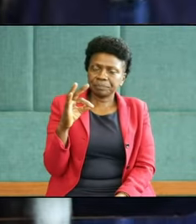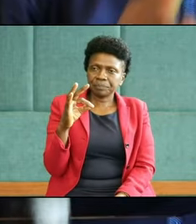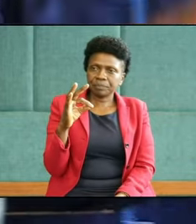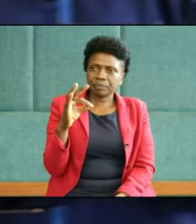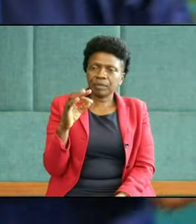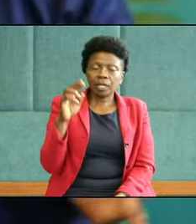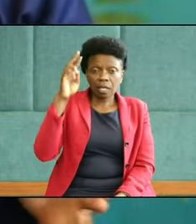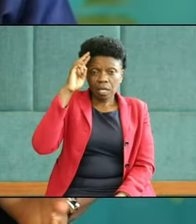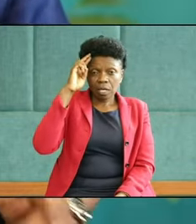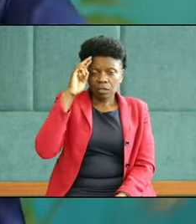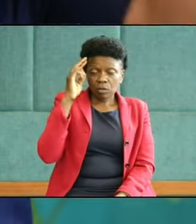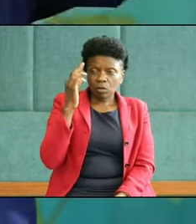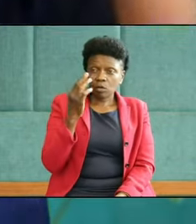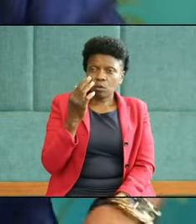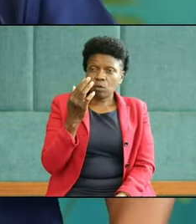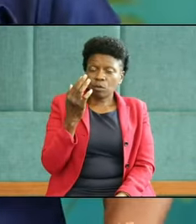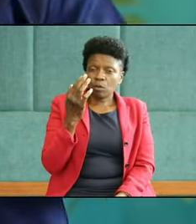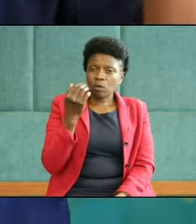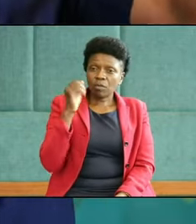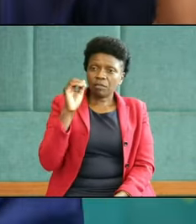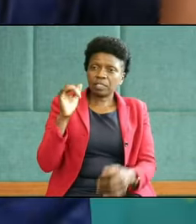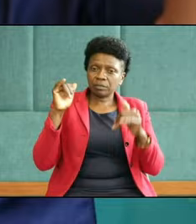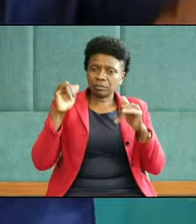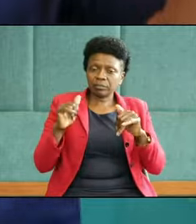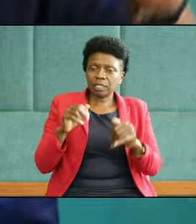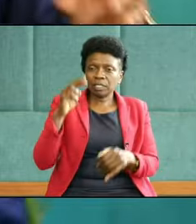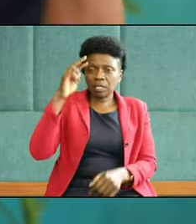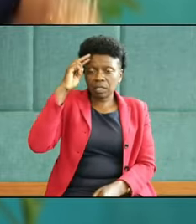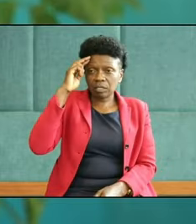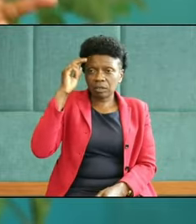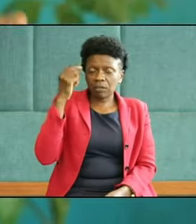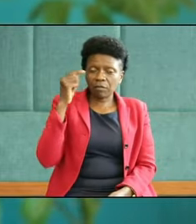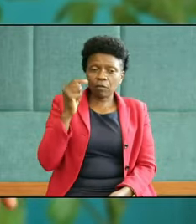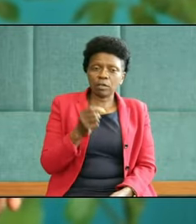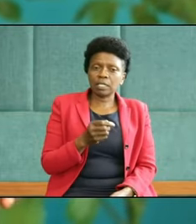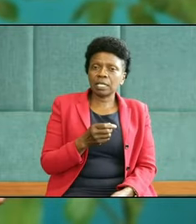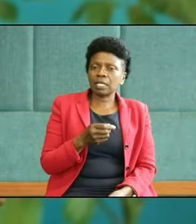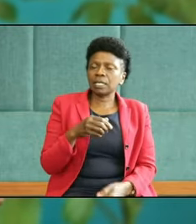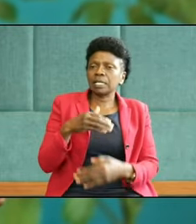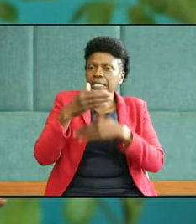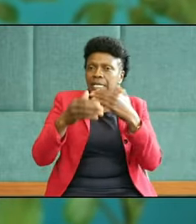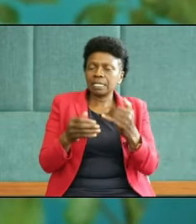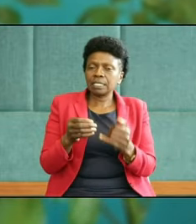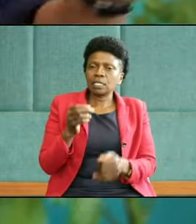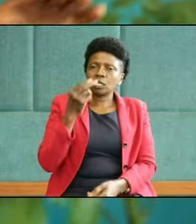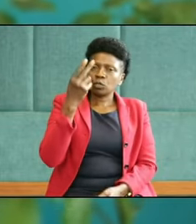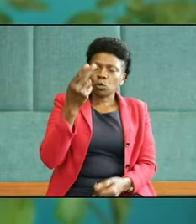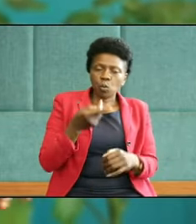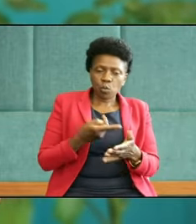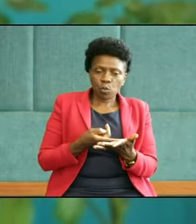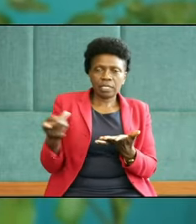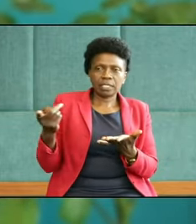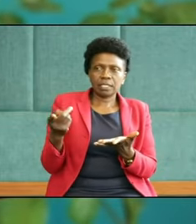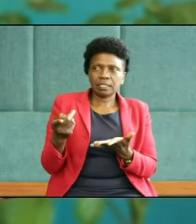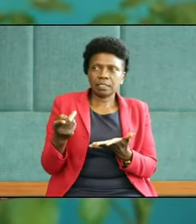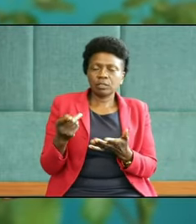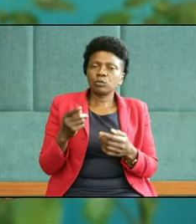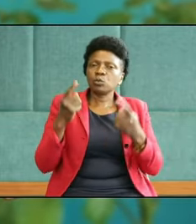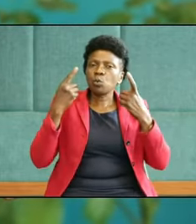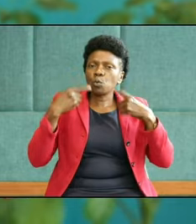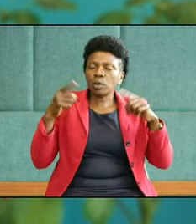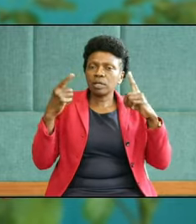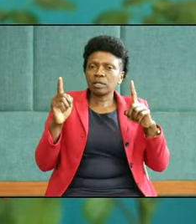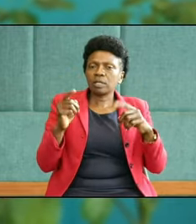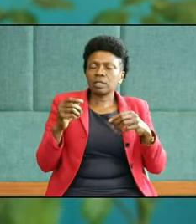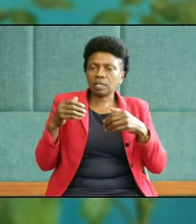the reason we exist is the reason for the next 2 weeks why I am in this city. Period. To win the loss.